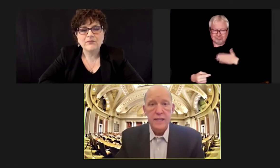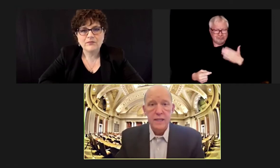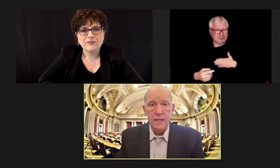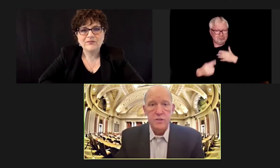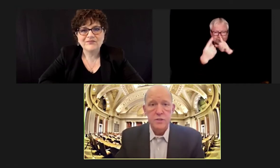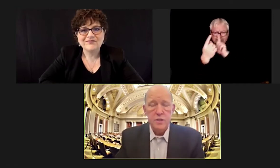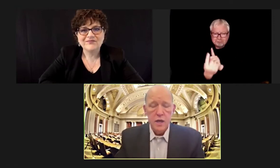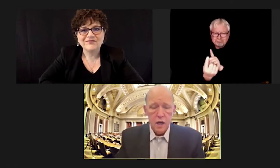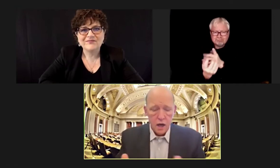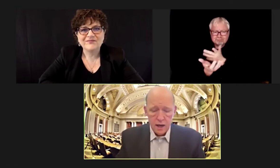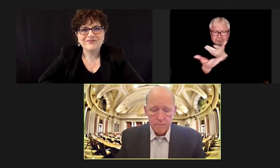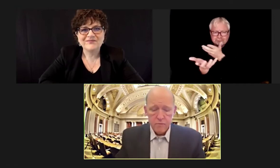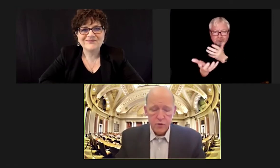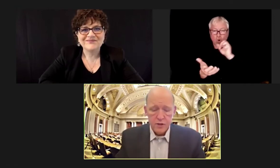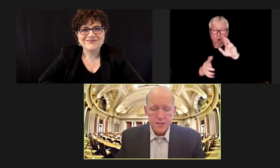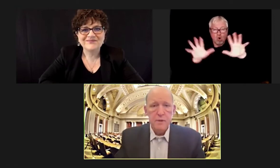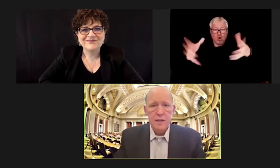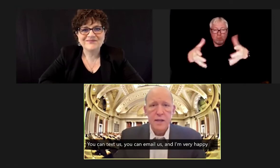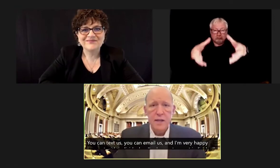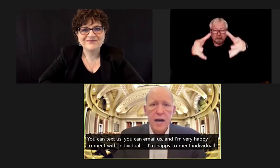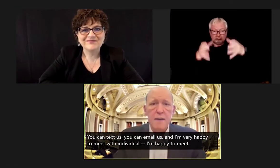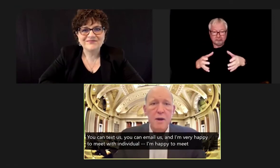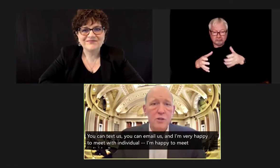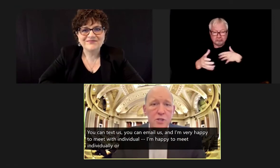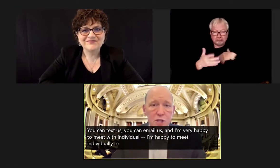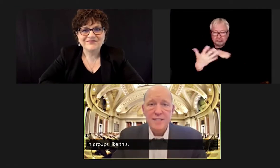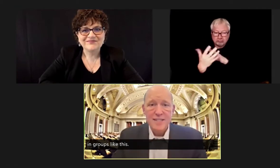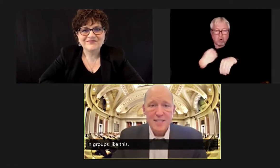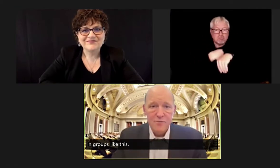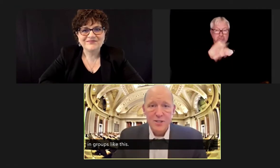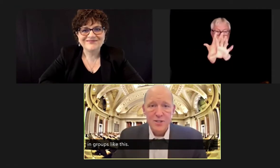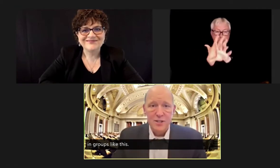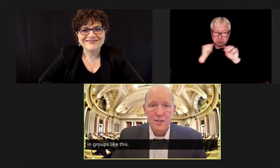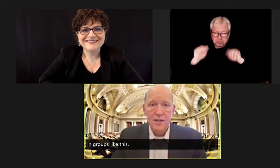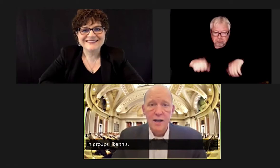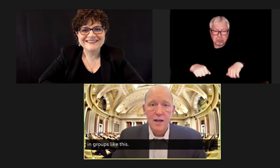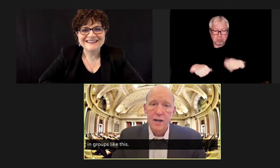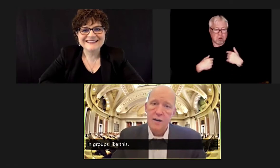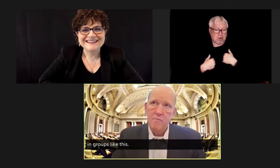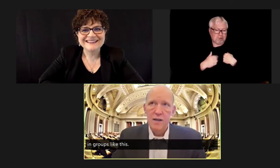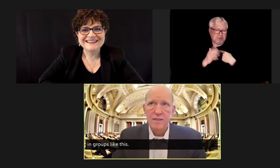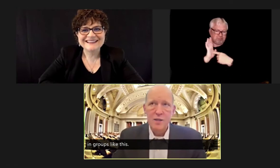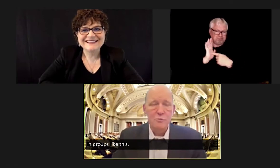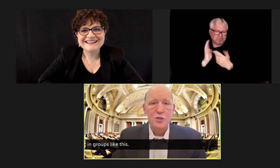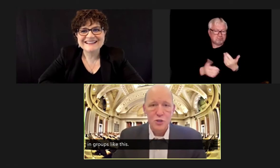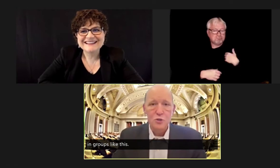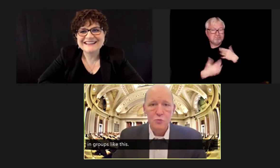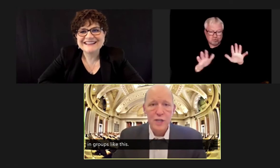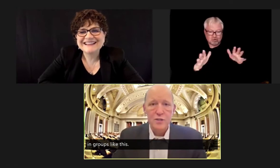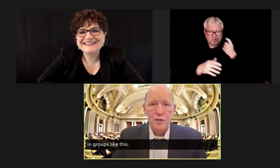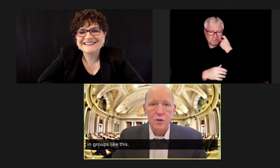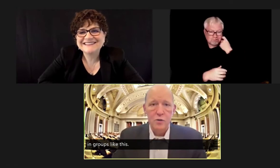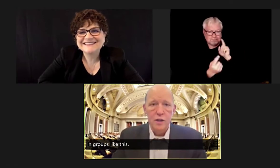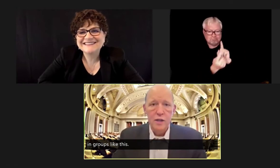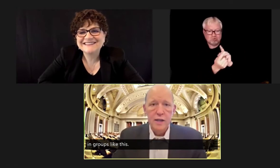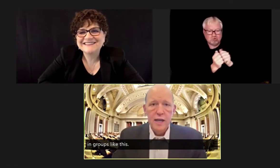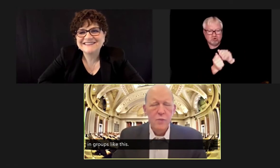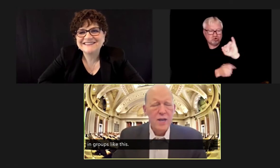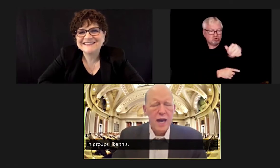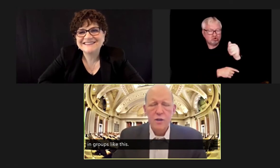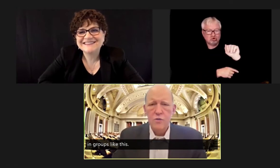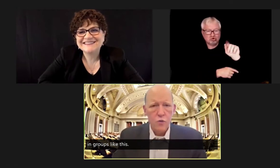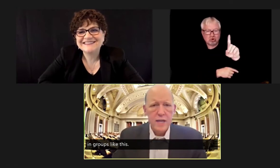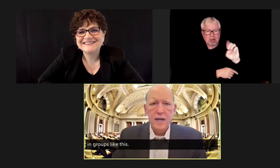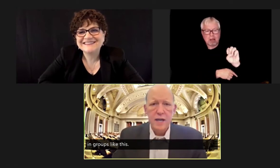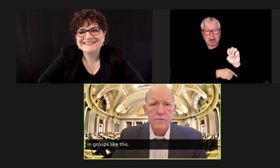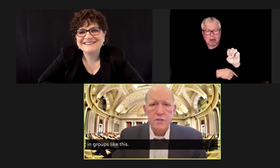groups like this. For example, I met with Jade Stevenson, I think it was 2 weeks ago, and